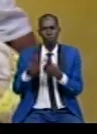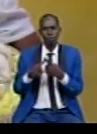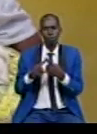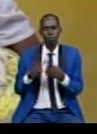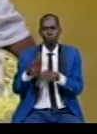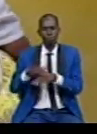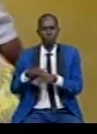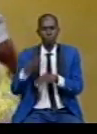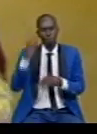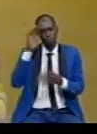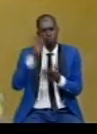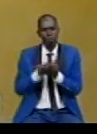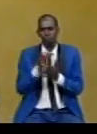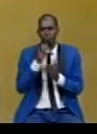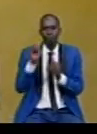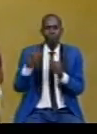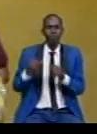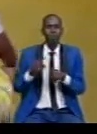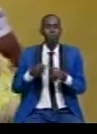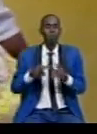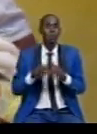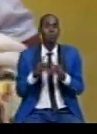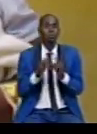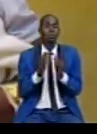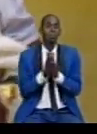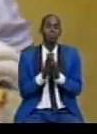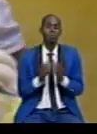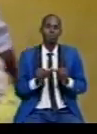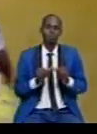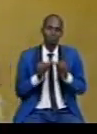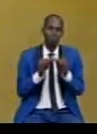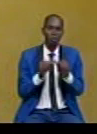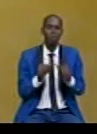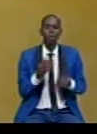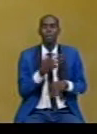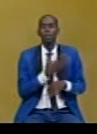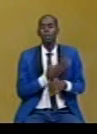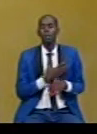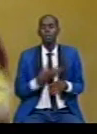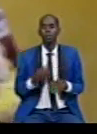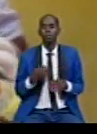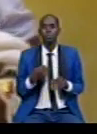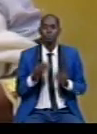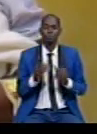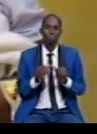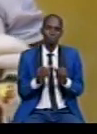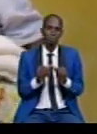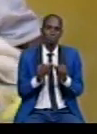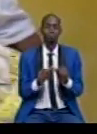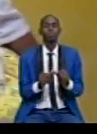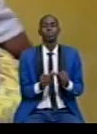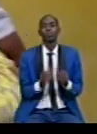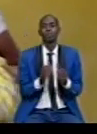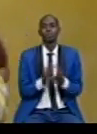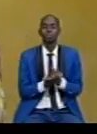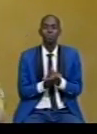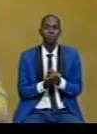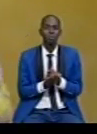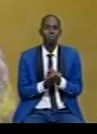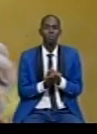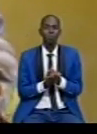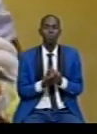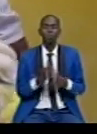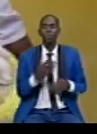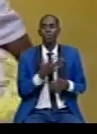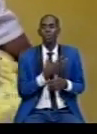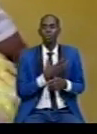started praying only me alone. I pray, I went back to sleep. We wake up Sunday morning. I supposed to